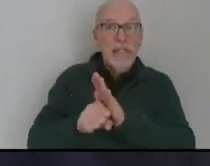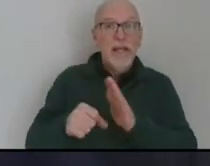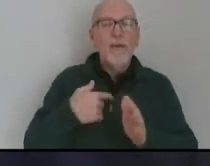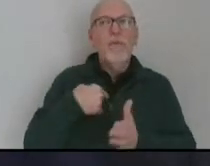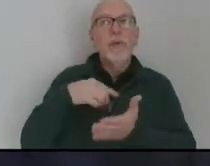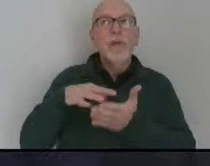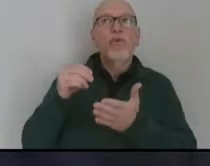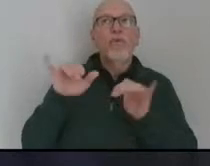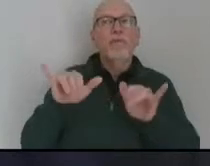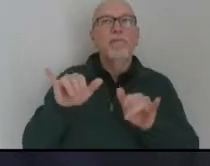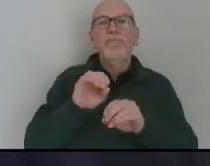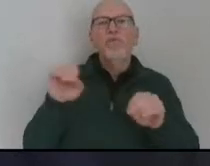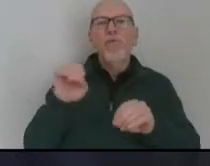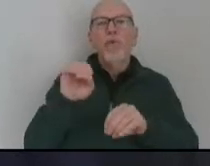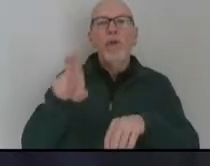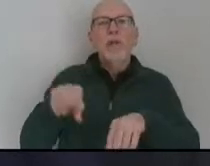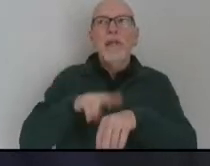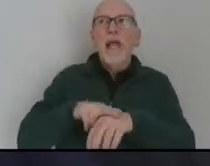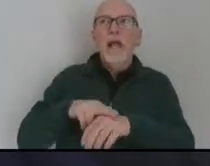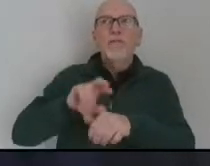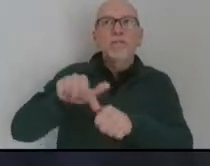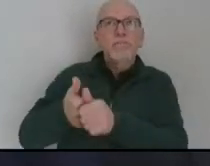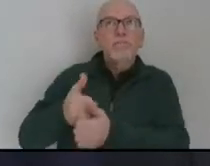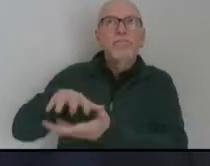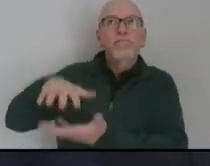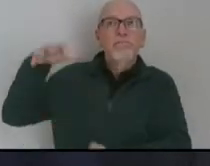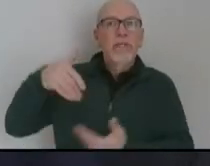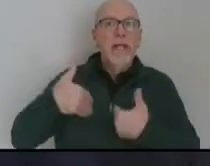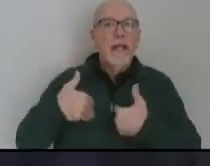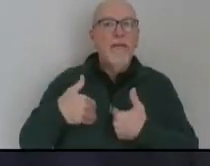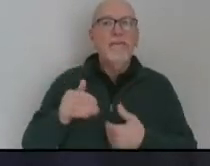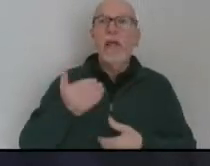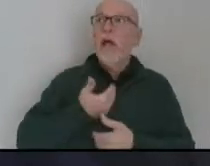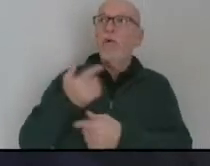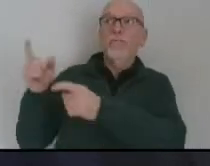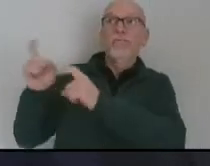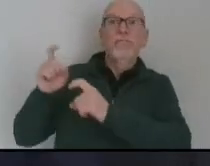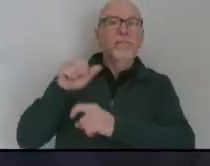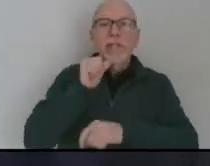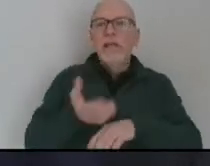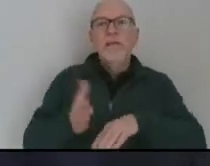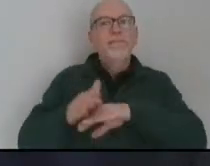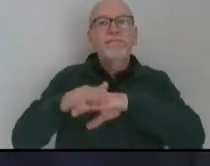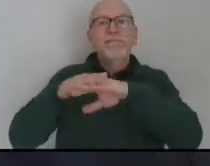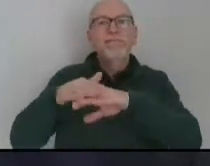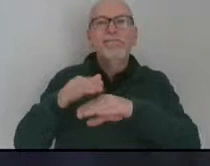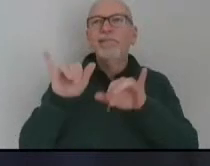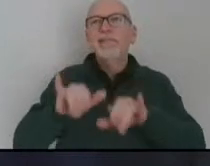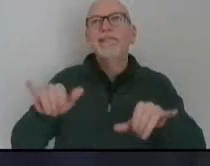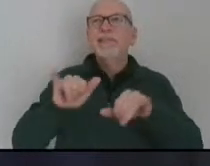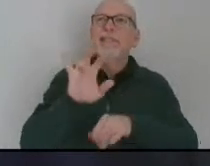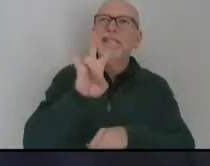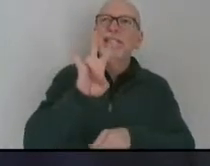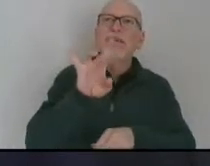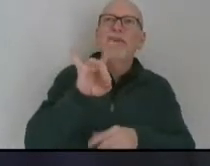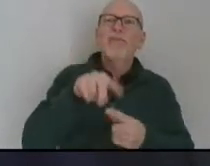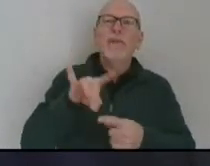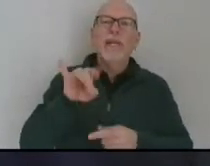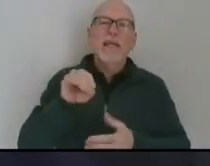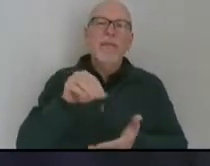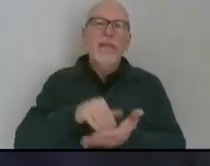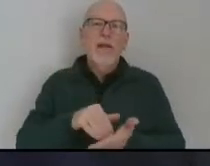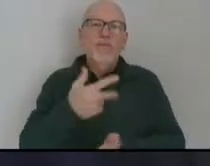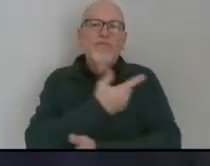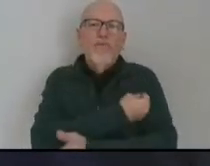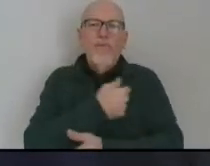is no national stockpile. Our vaccine allocations have not increased beyond the roughly 78 to 80,000 doses